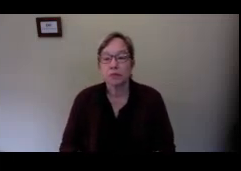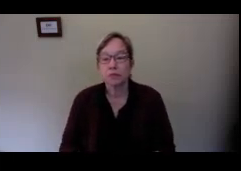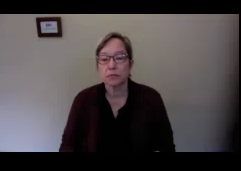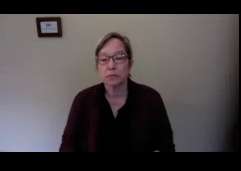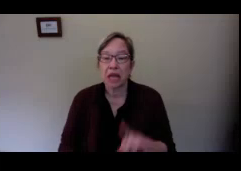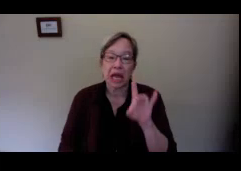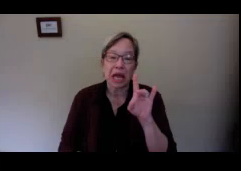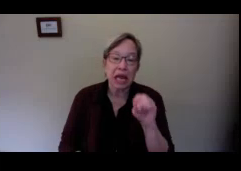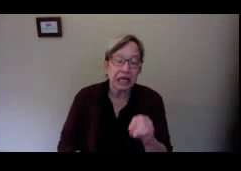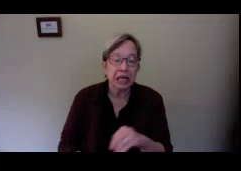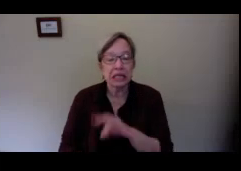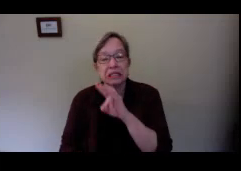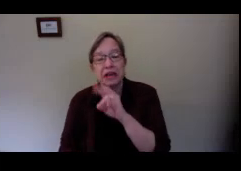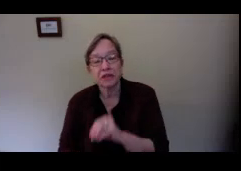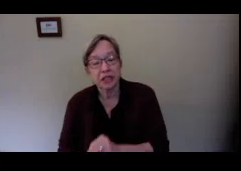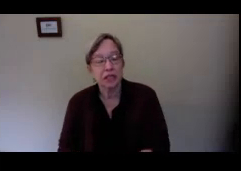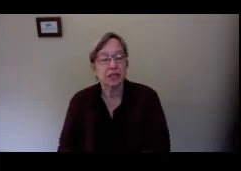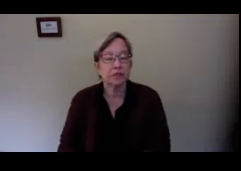80, 70,